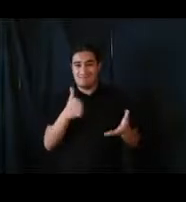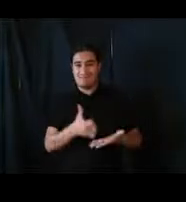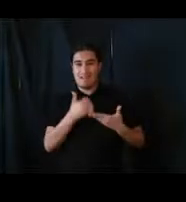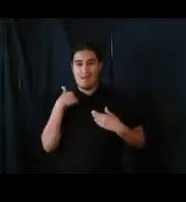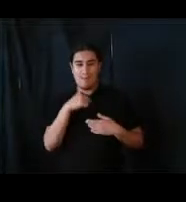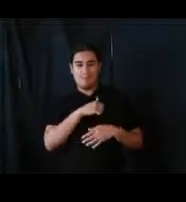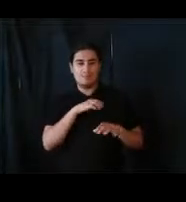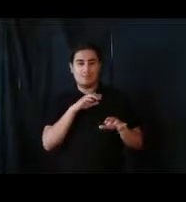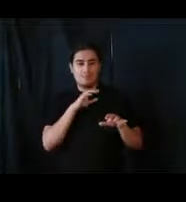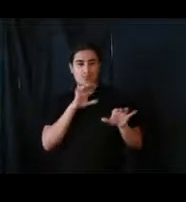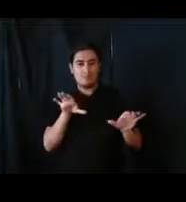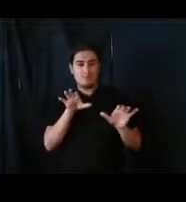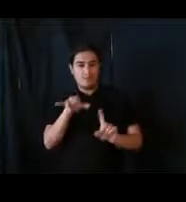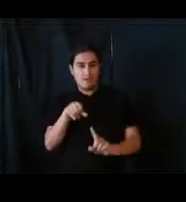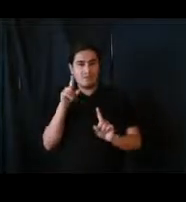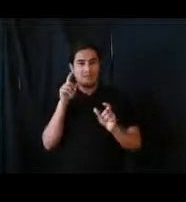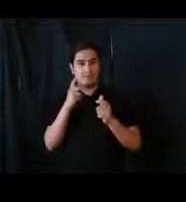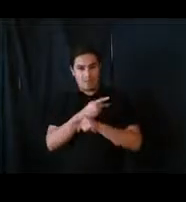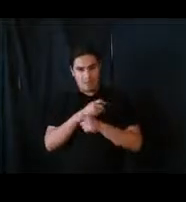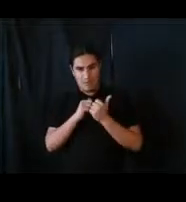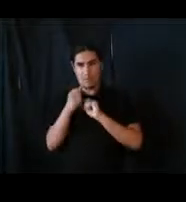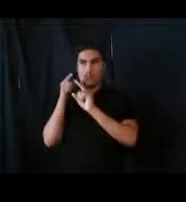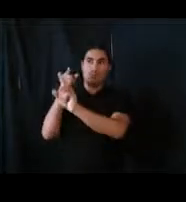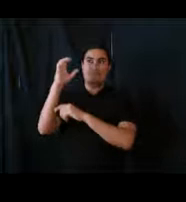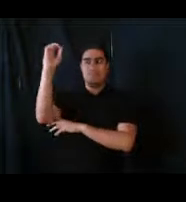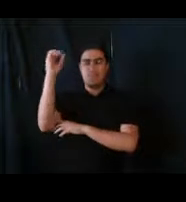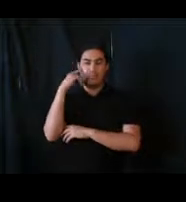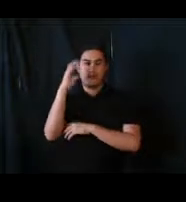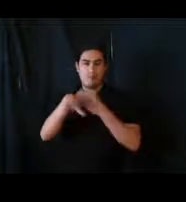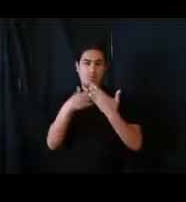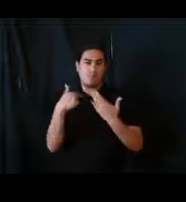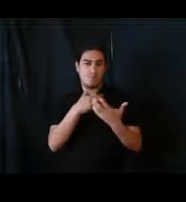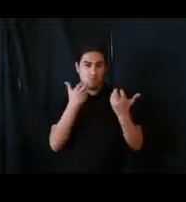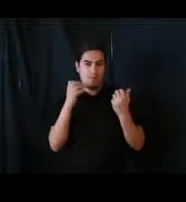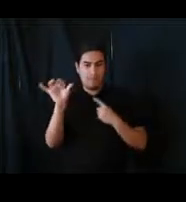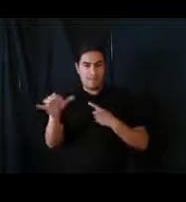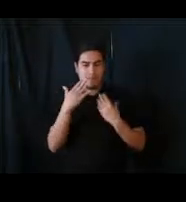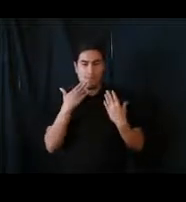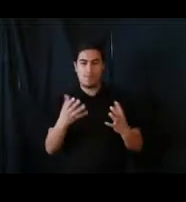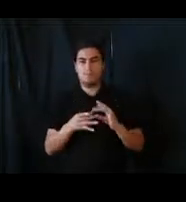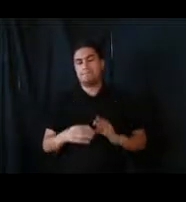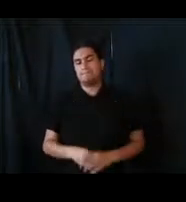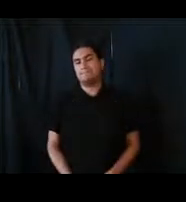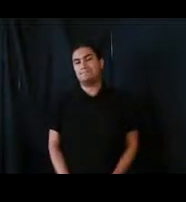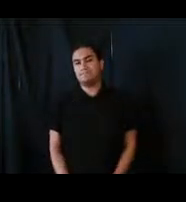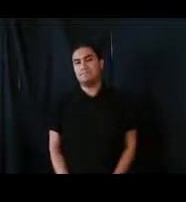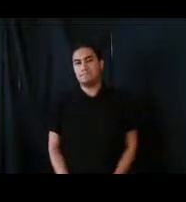as we try to figure out how we get to zero because that's where we all want to get to thank you